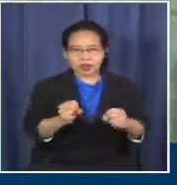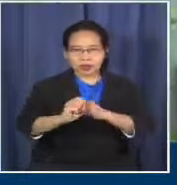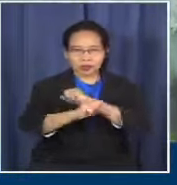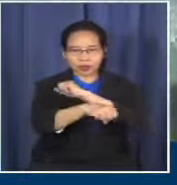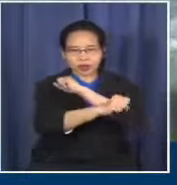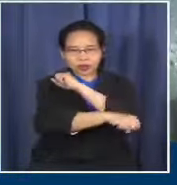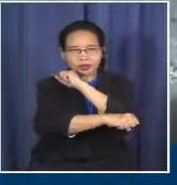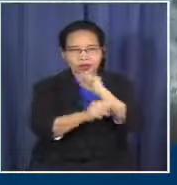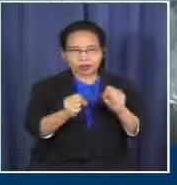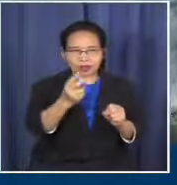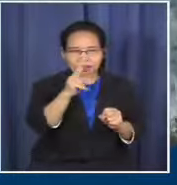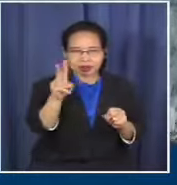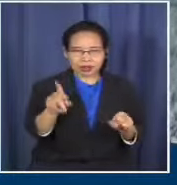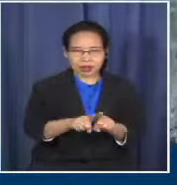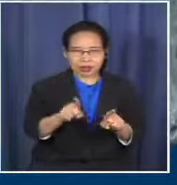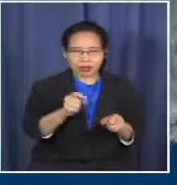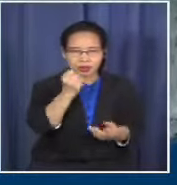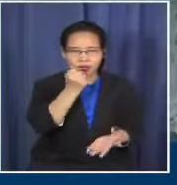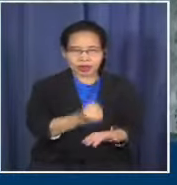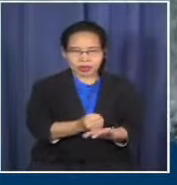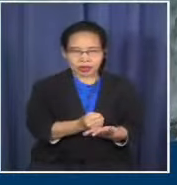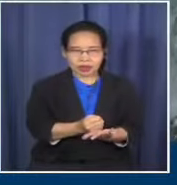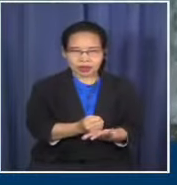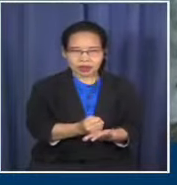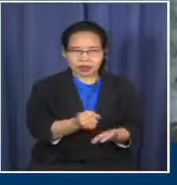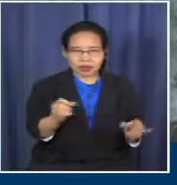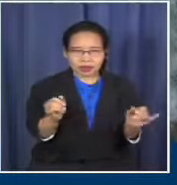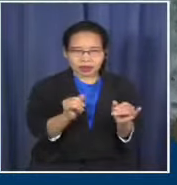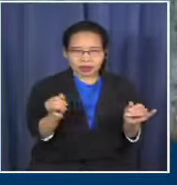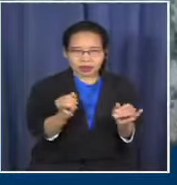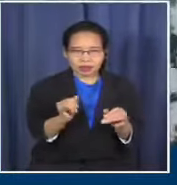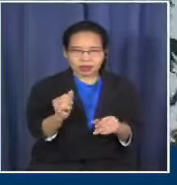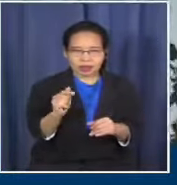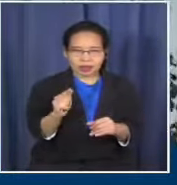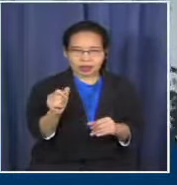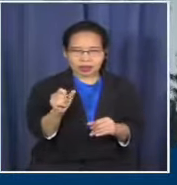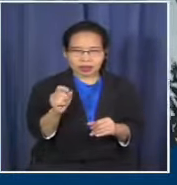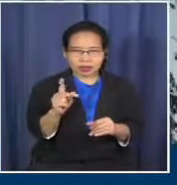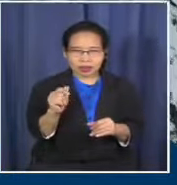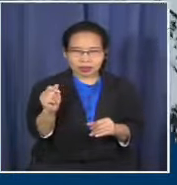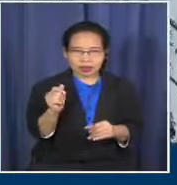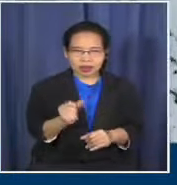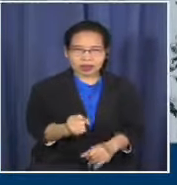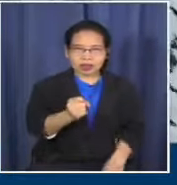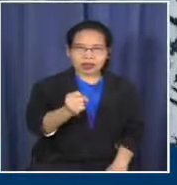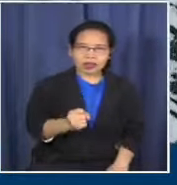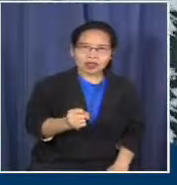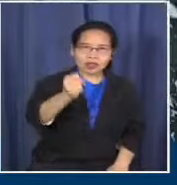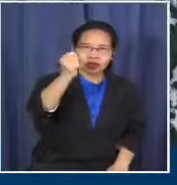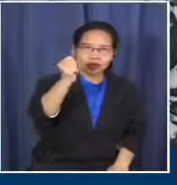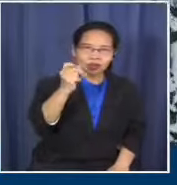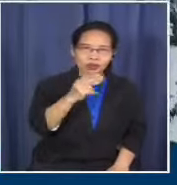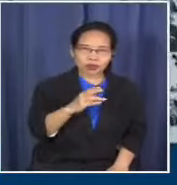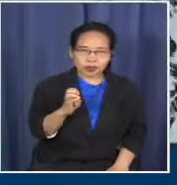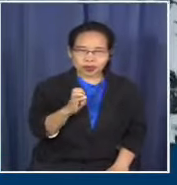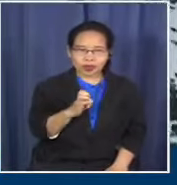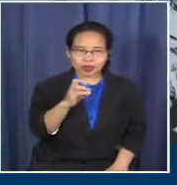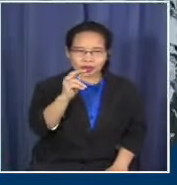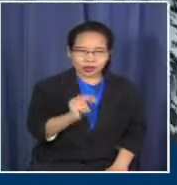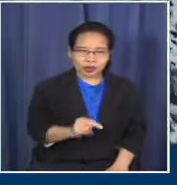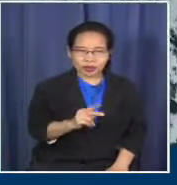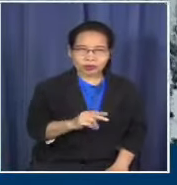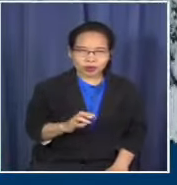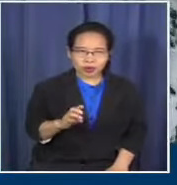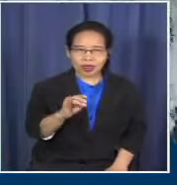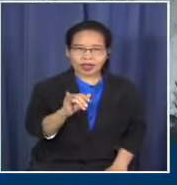water in rivers and in seas. You can also see it as solid, like in Alaska, in the South